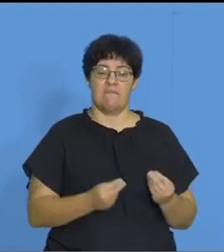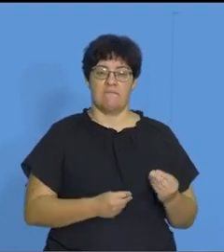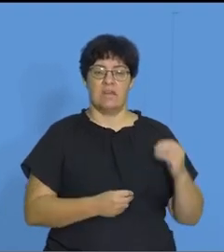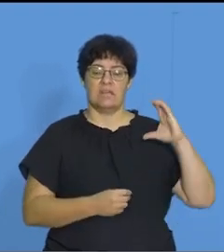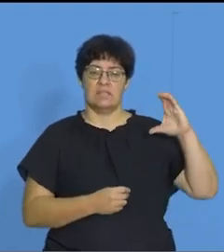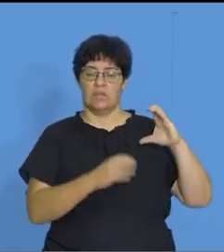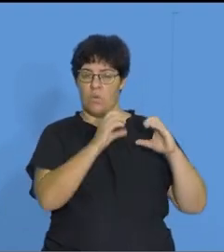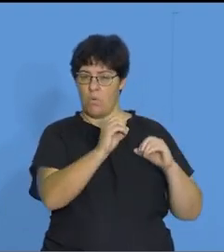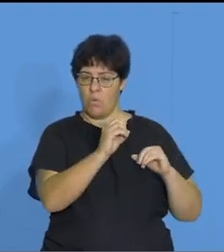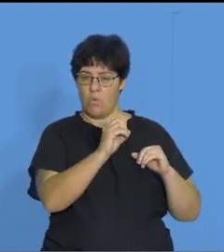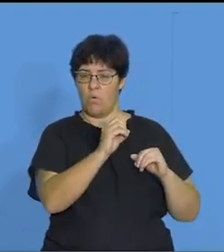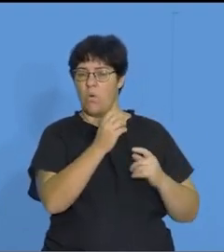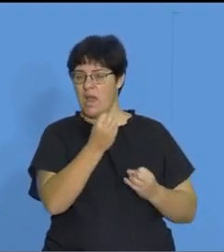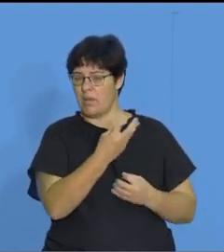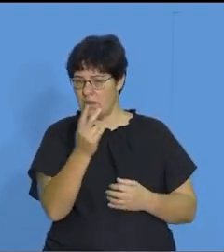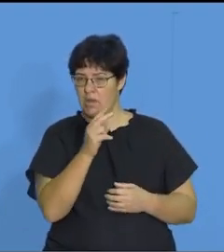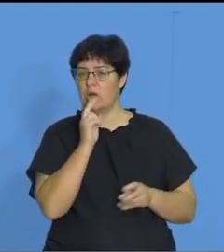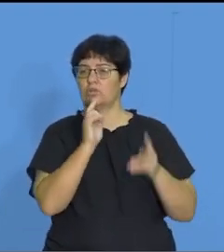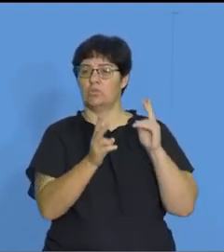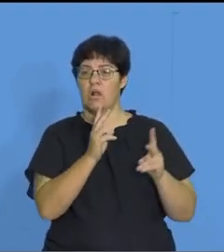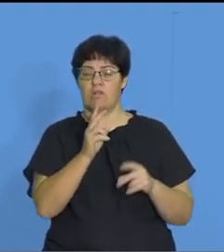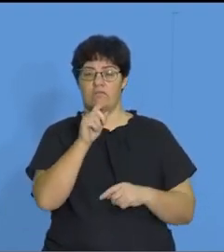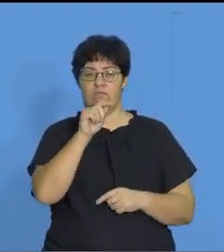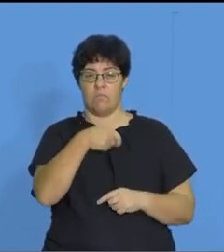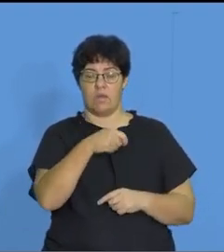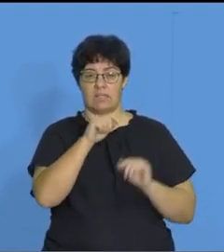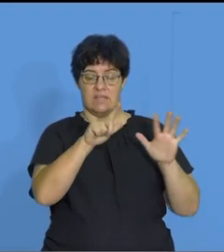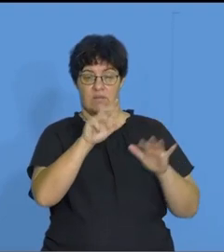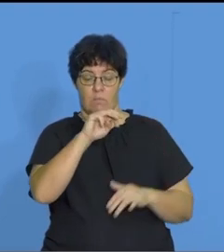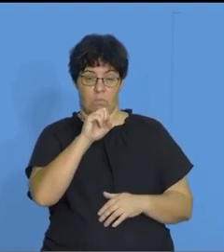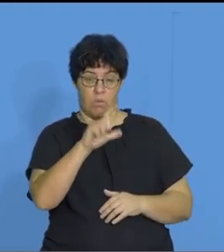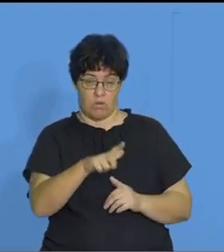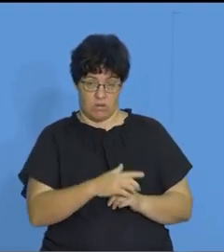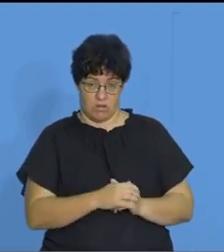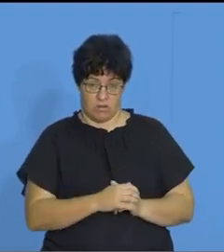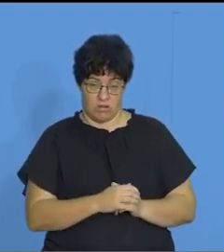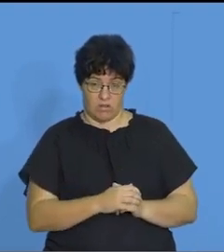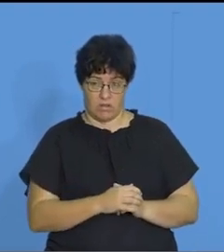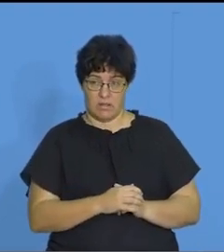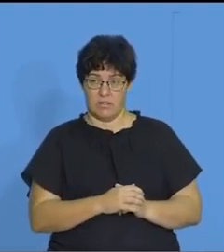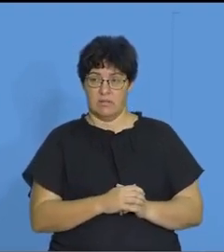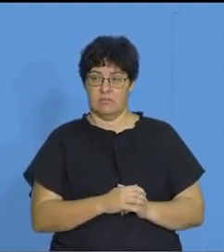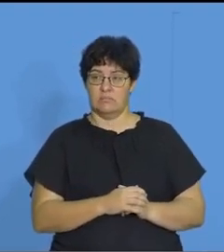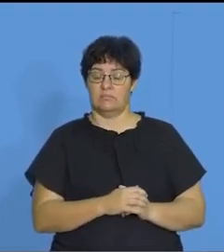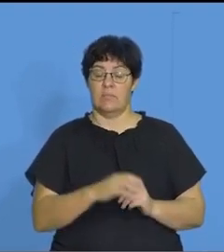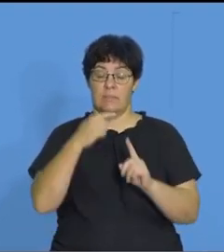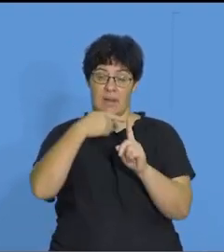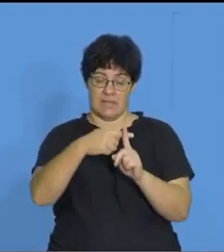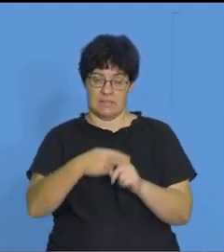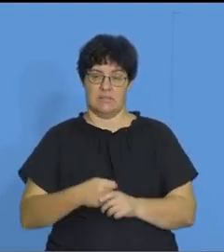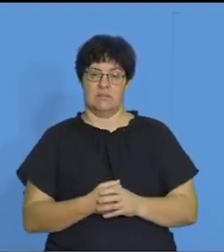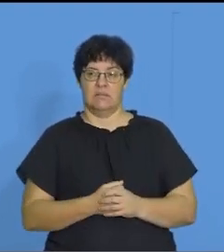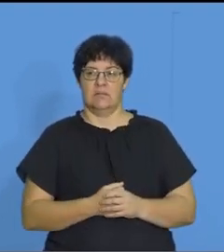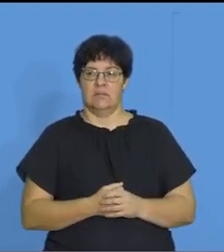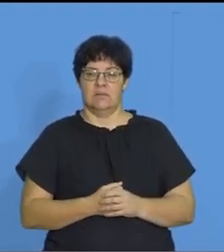carbon monoxide, how many moles are of there? 12.7 mole, okay? So we're comparing the moles there